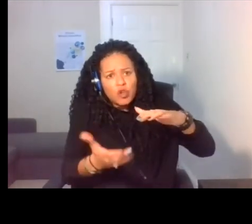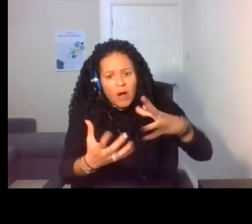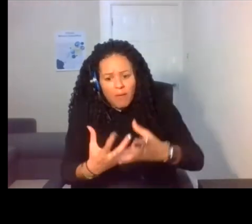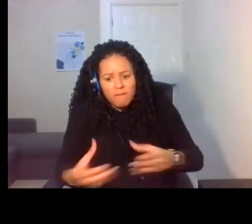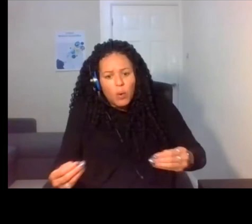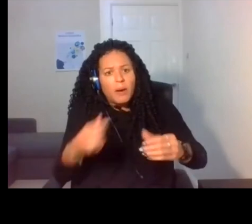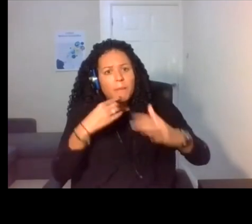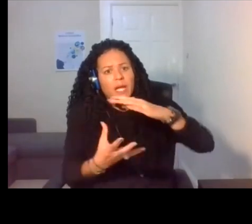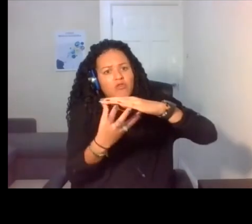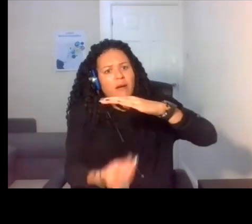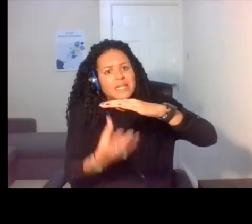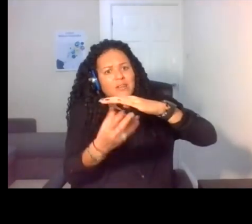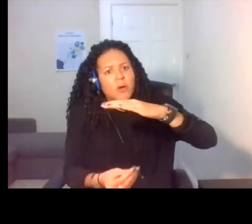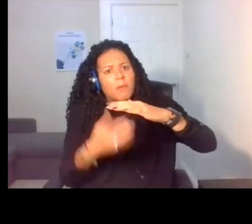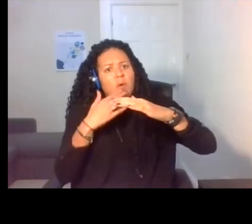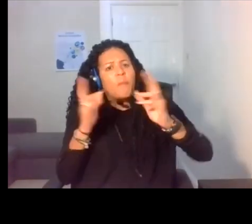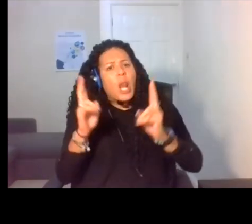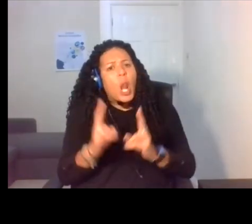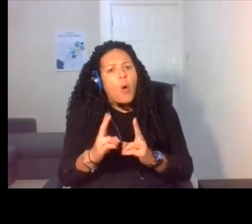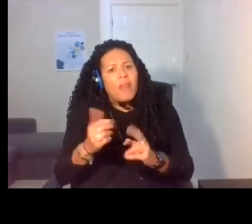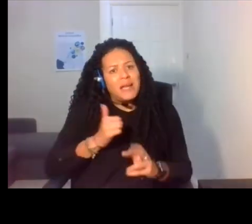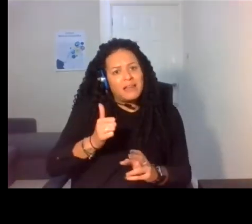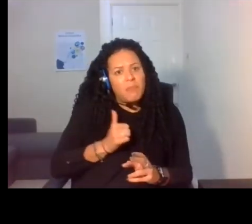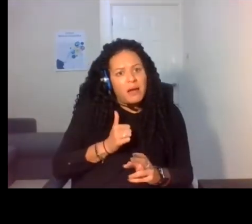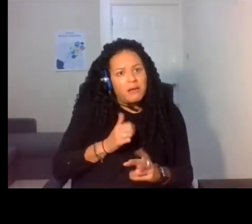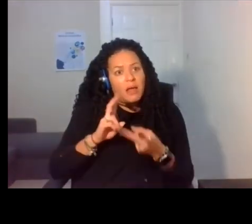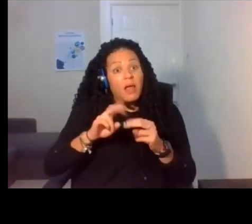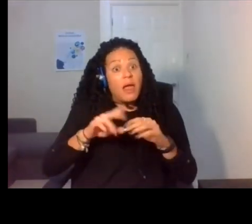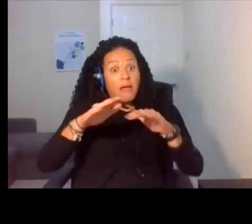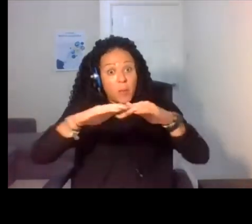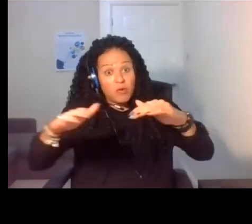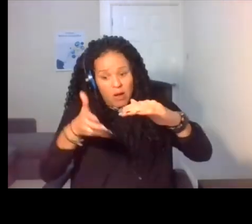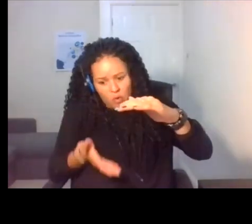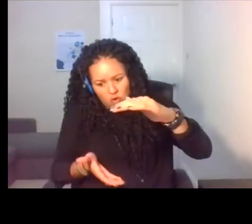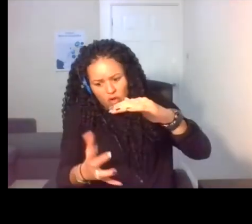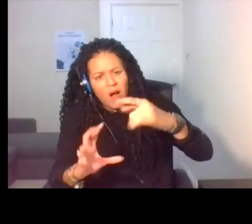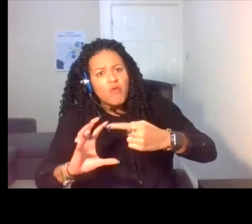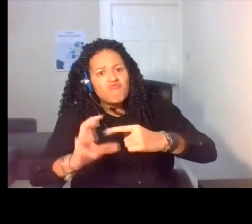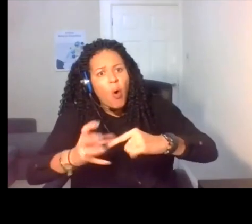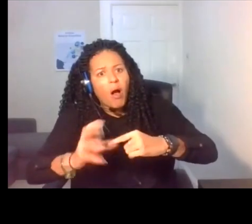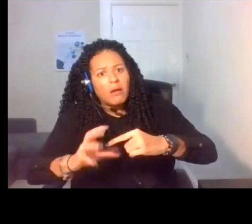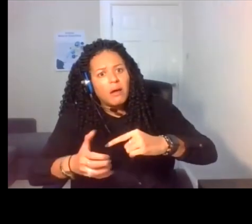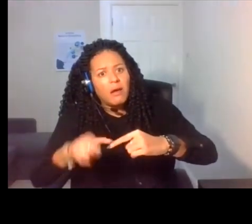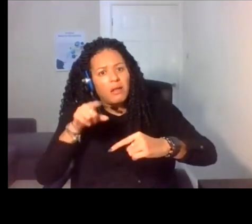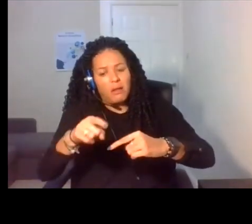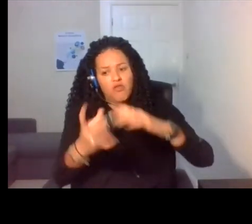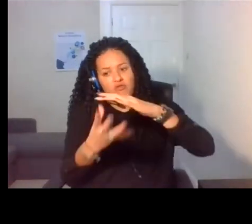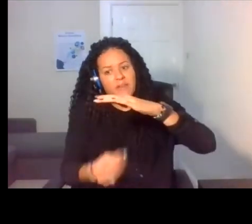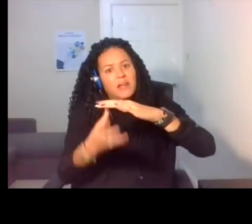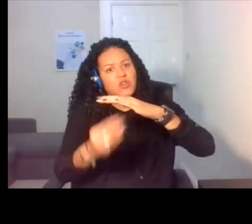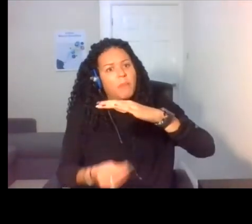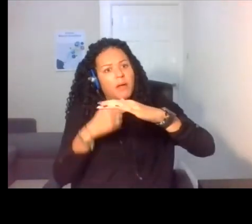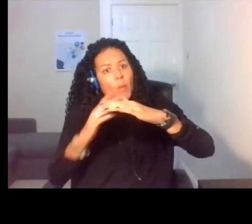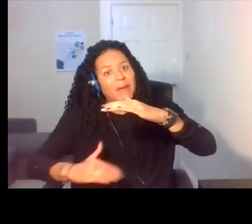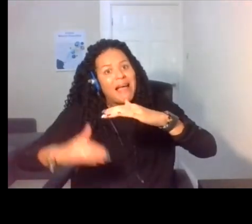pull will be lower than normal. And on the contrary, if the instrument sits above a dense rock, the gravitational pull will